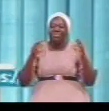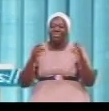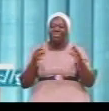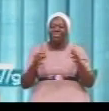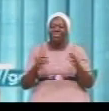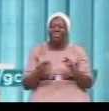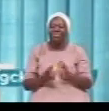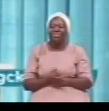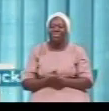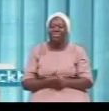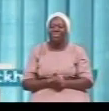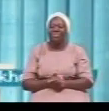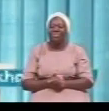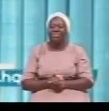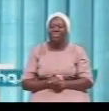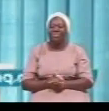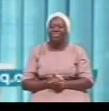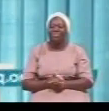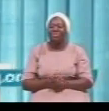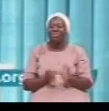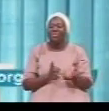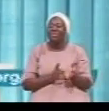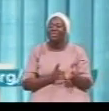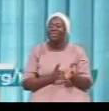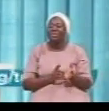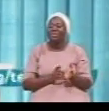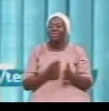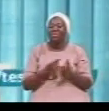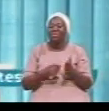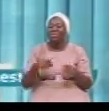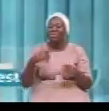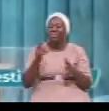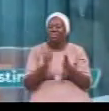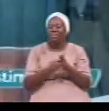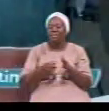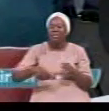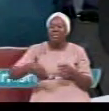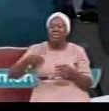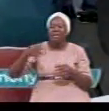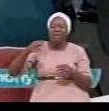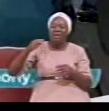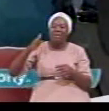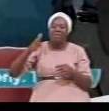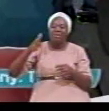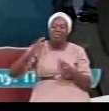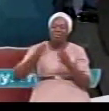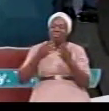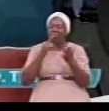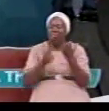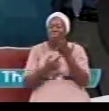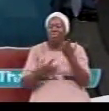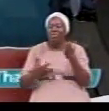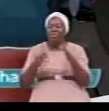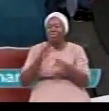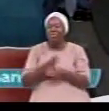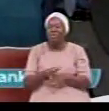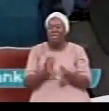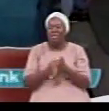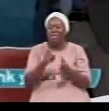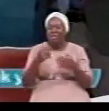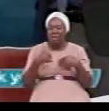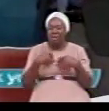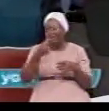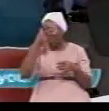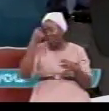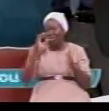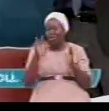Let's quickly hear from the medical practitioner. Okay, so what she was describing is the hypertension that she's been having. Now, because of the